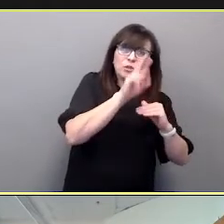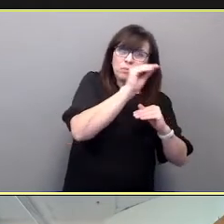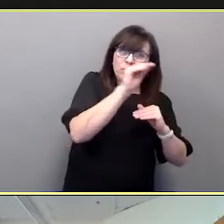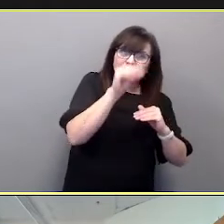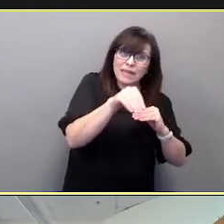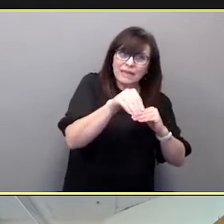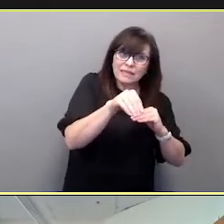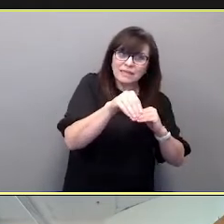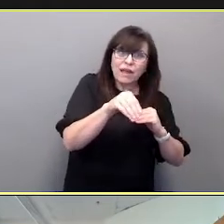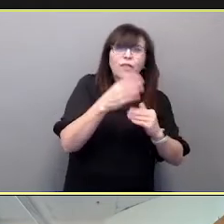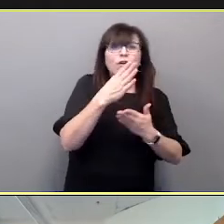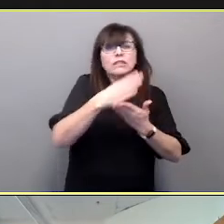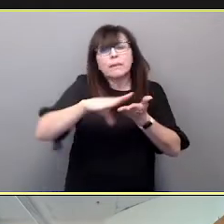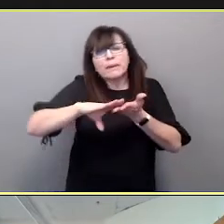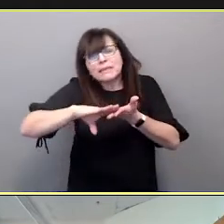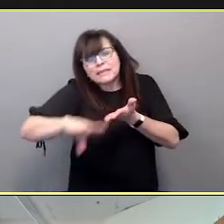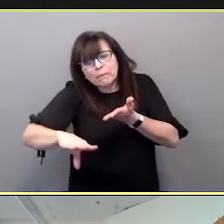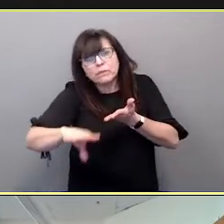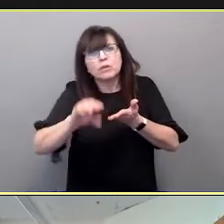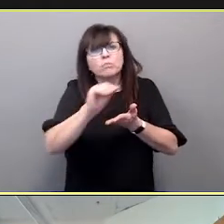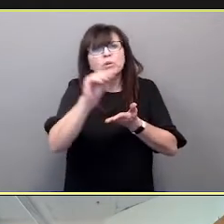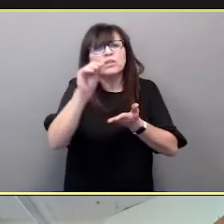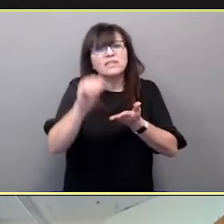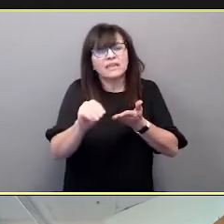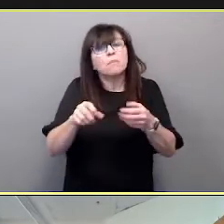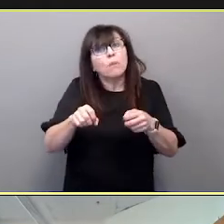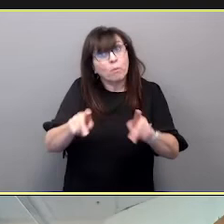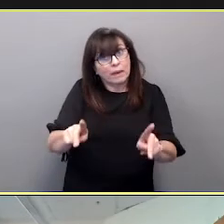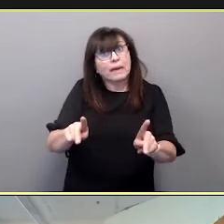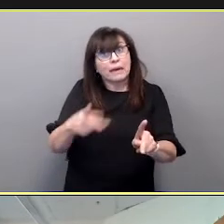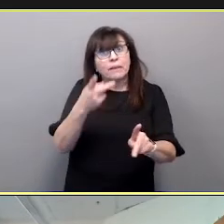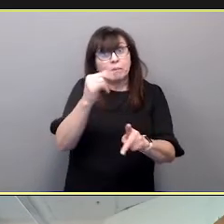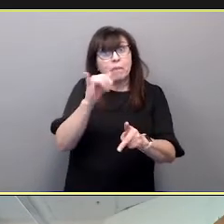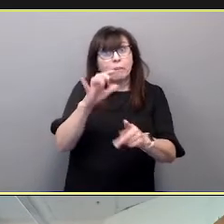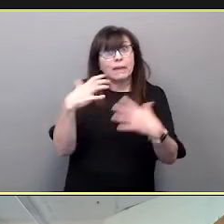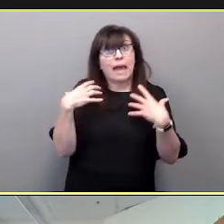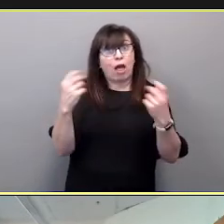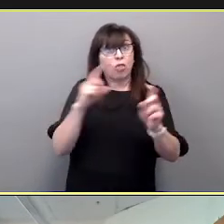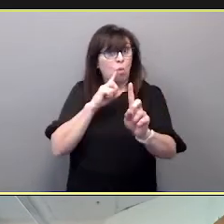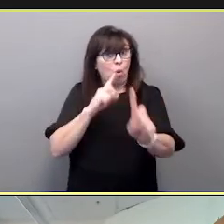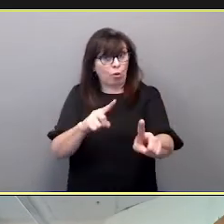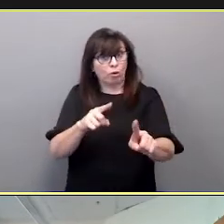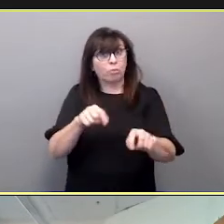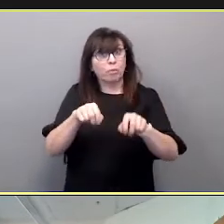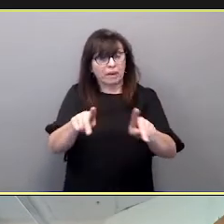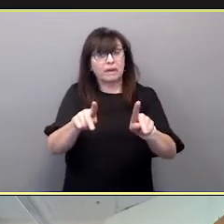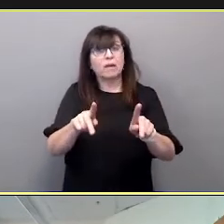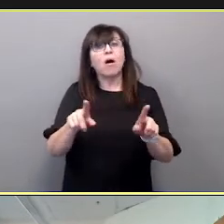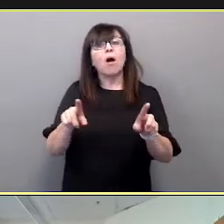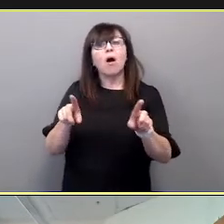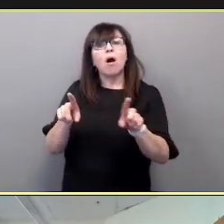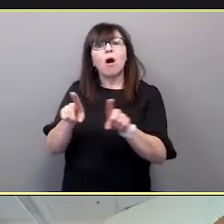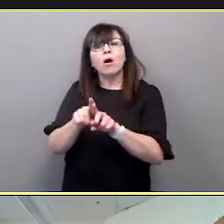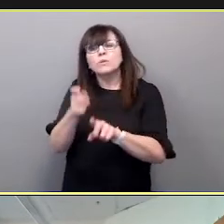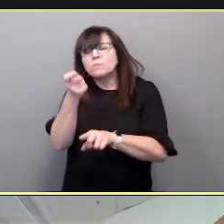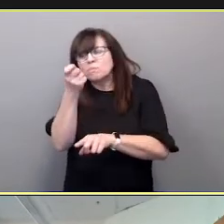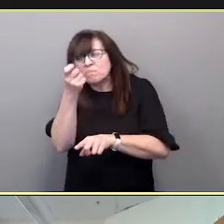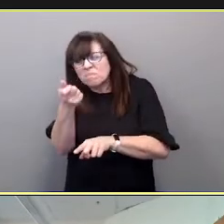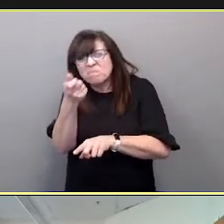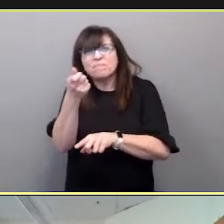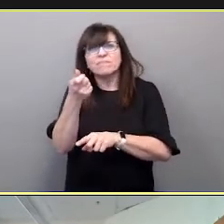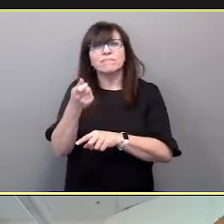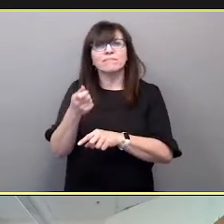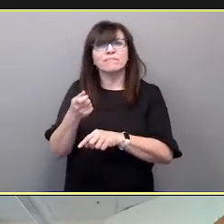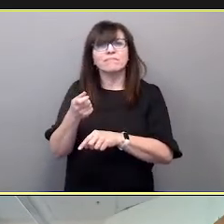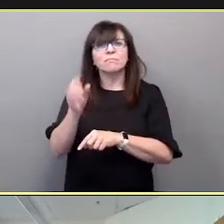an exemption rate, as we know about, that's allowed in the public health order. We also have just a tiny percent